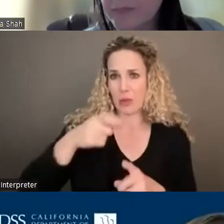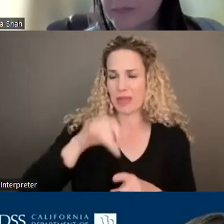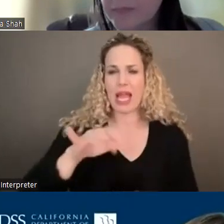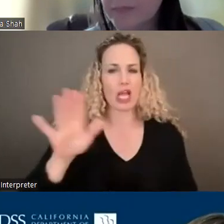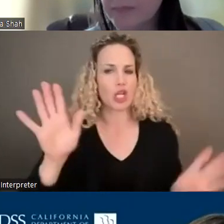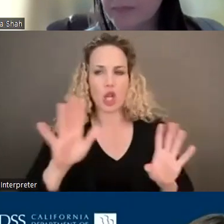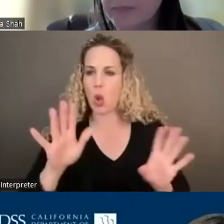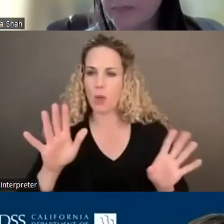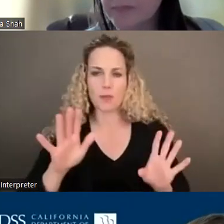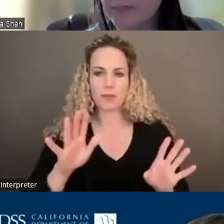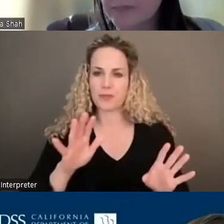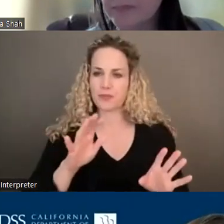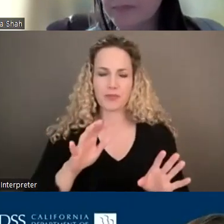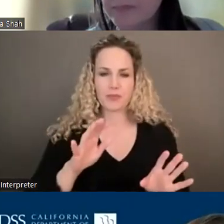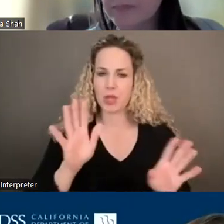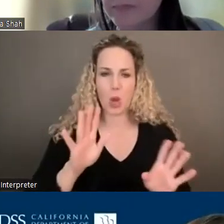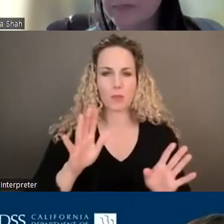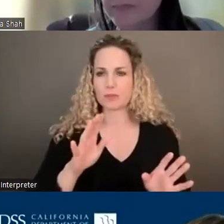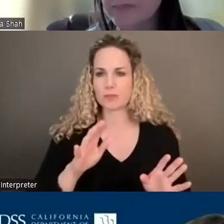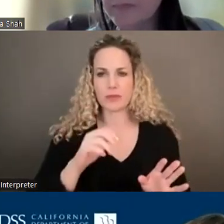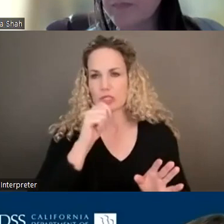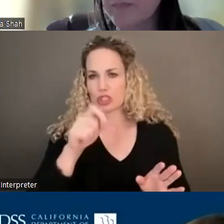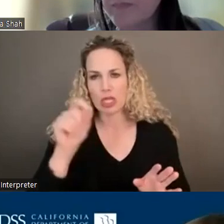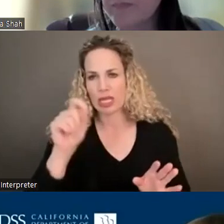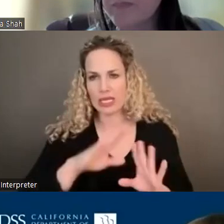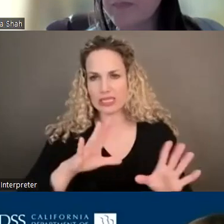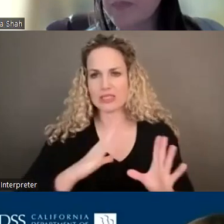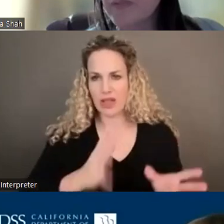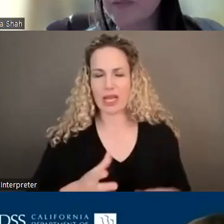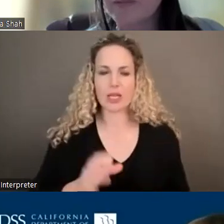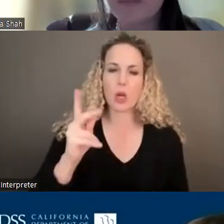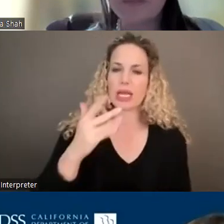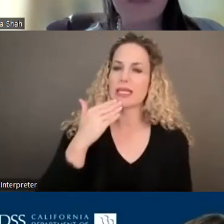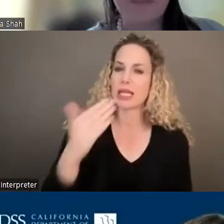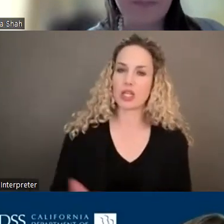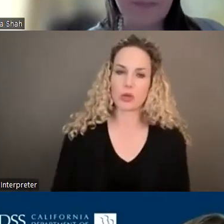on the survey. Okay, perfect. Thank you.